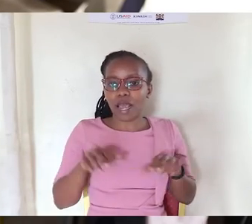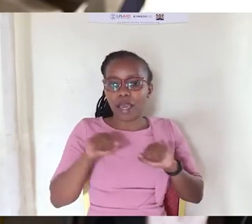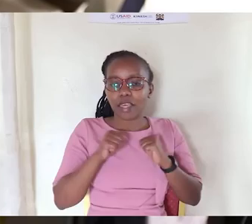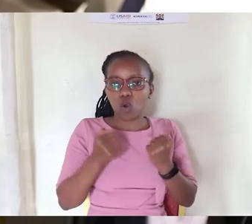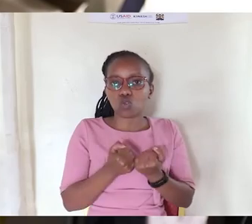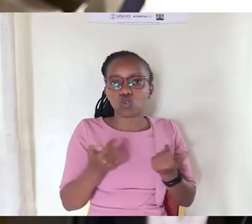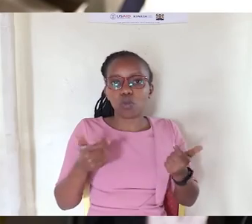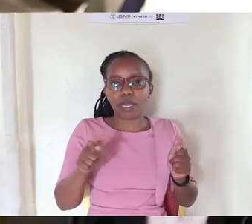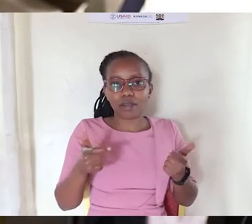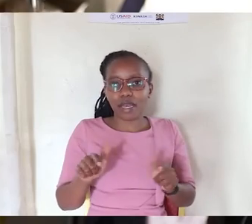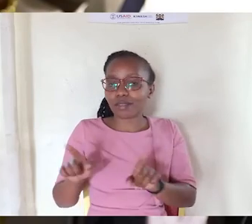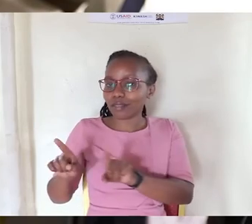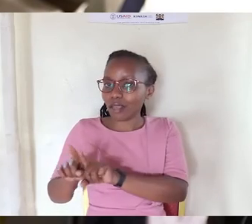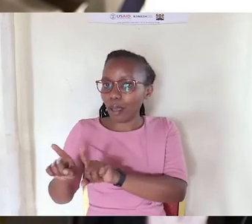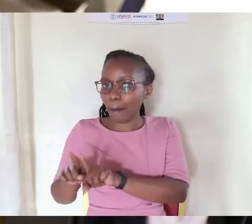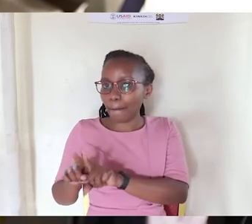media platform,